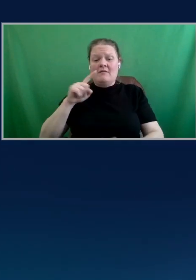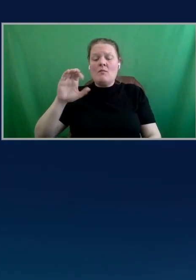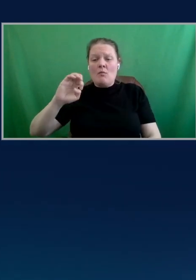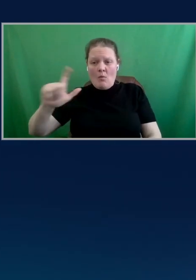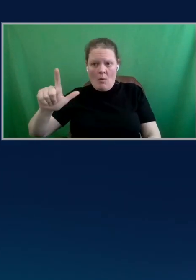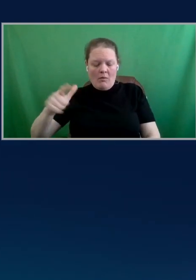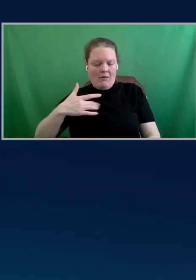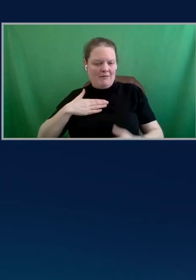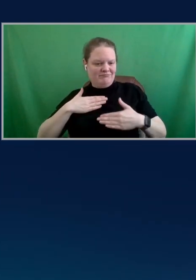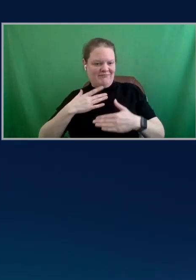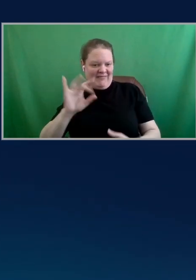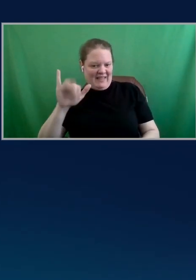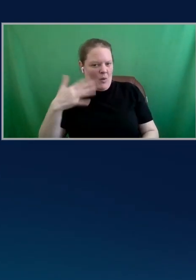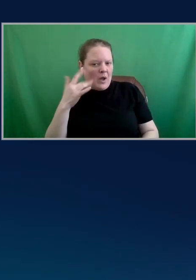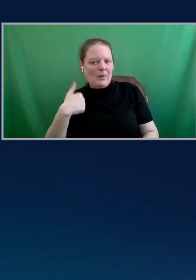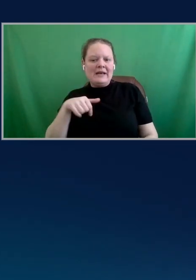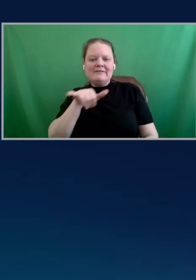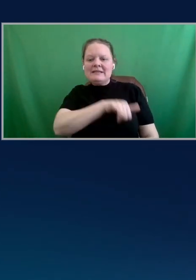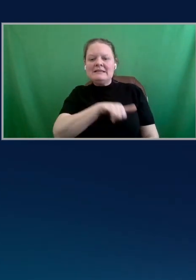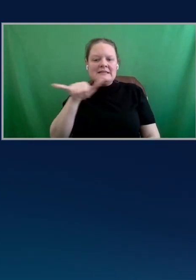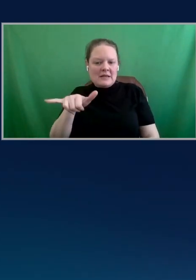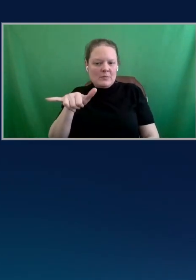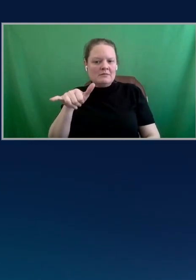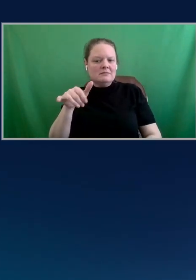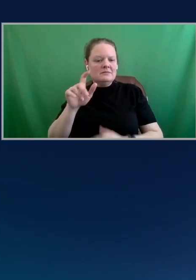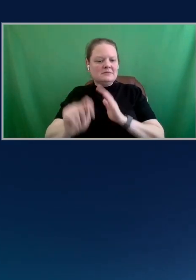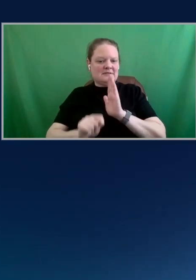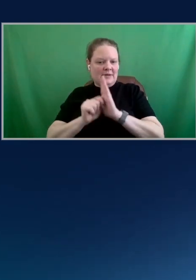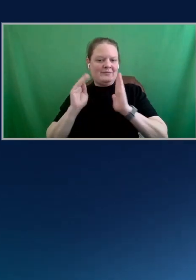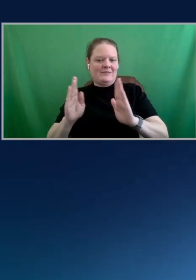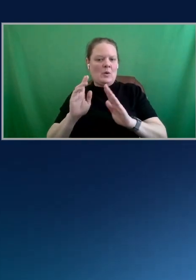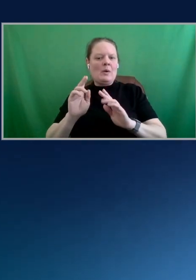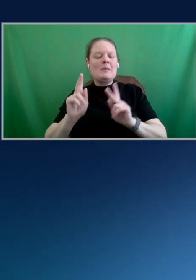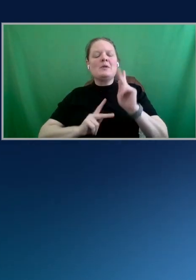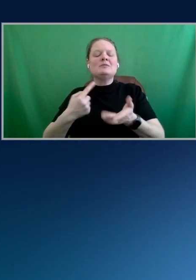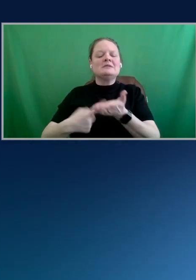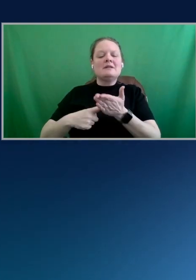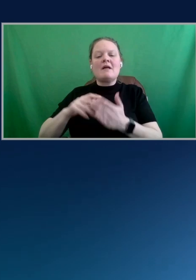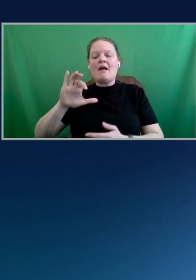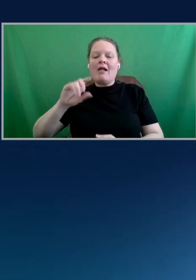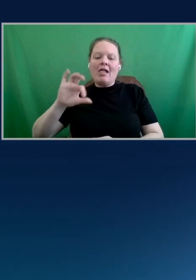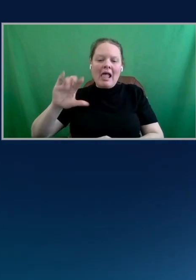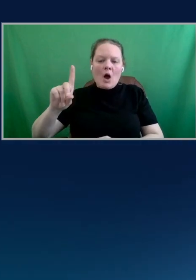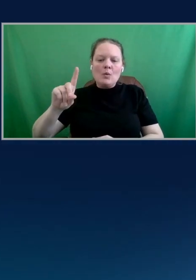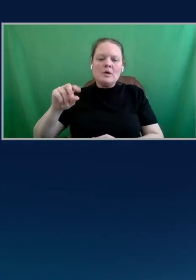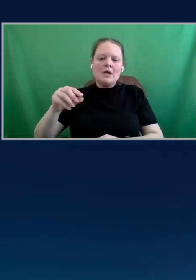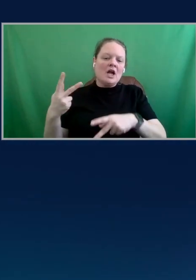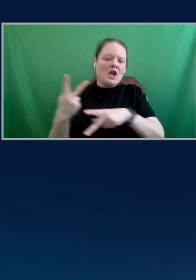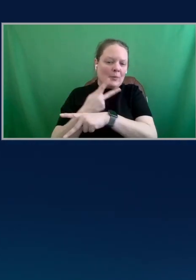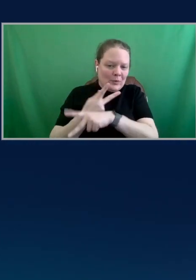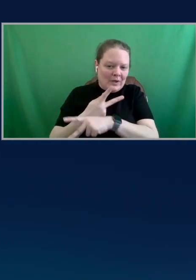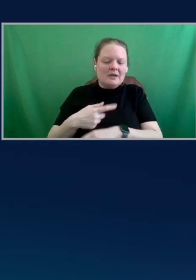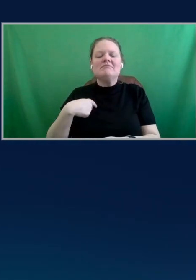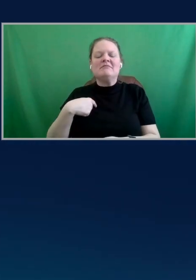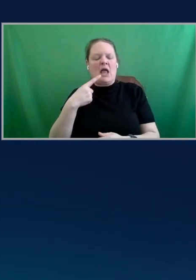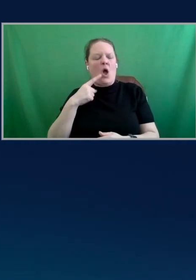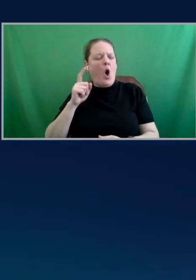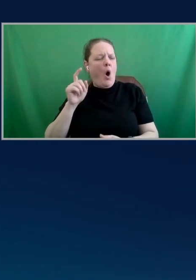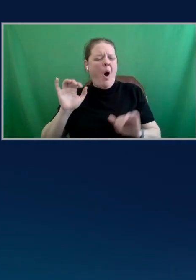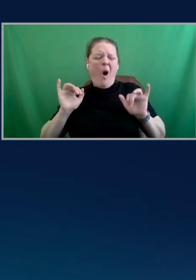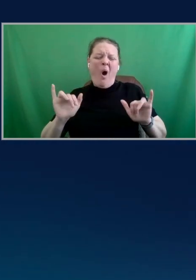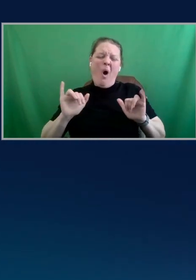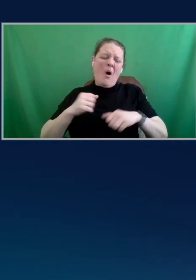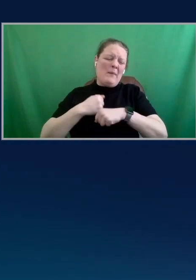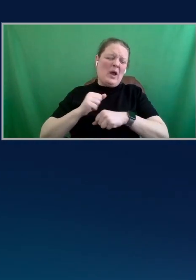a similar phase when people started talking about cloud computing. When cloud computing came around, they said, making workloads more